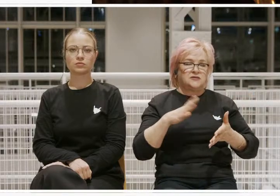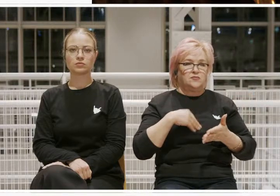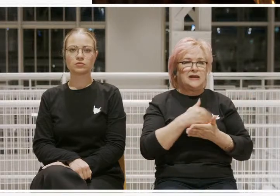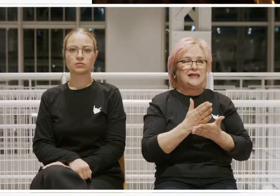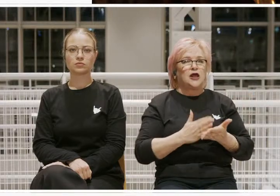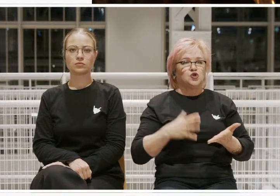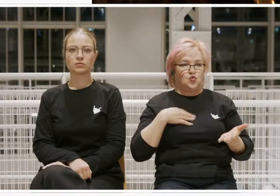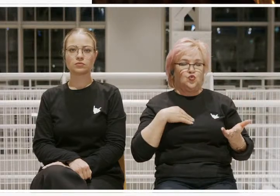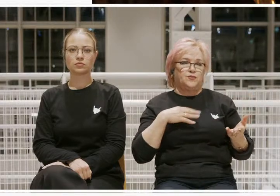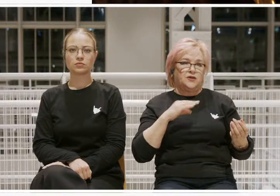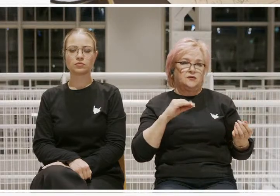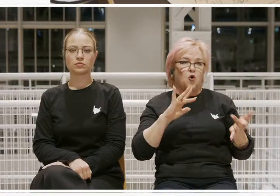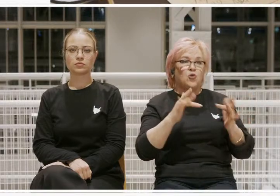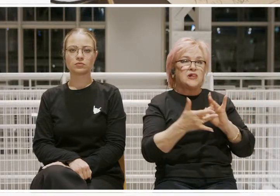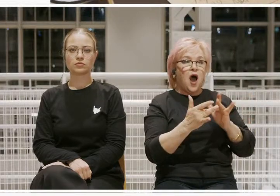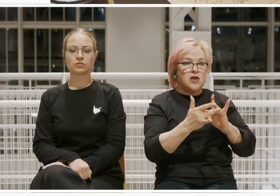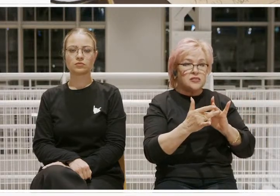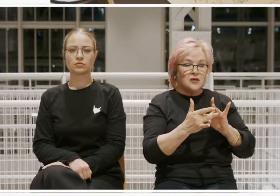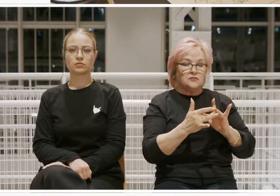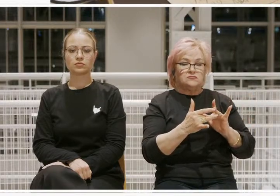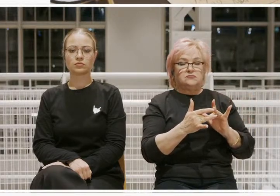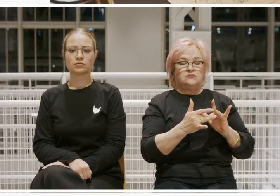creepmagazine.evaegerman.com.